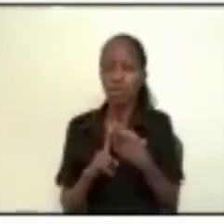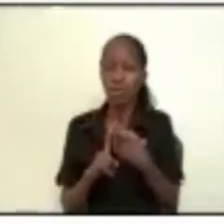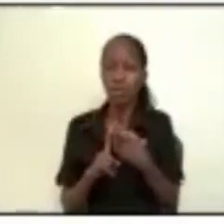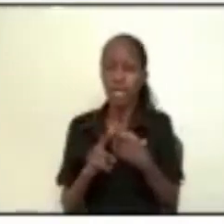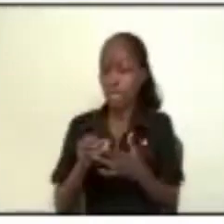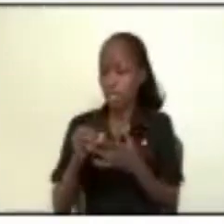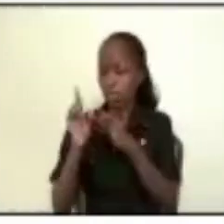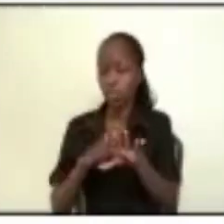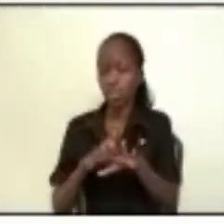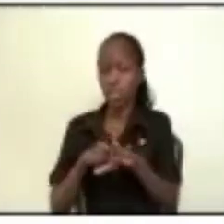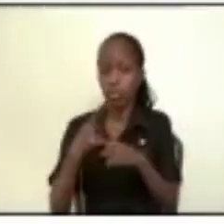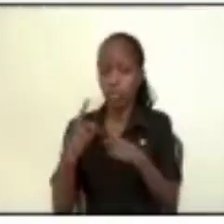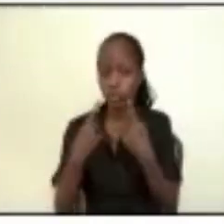these